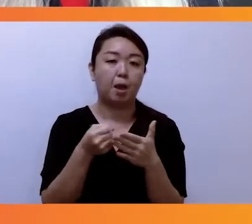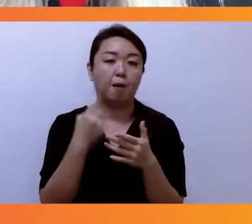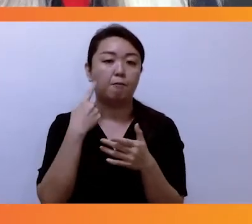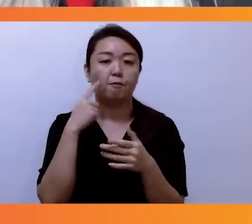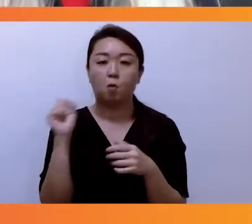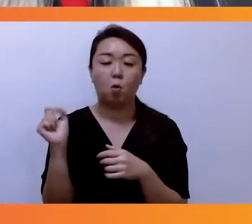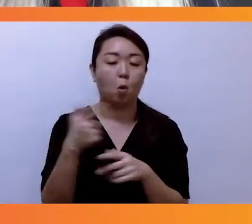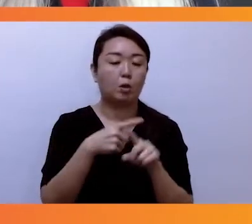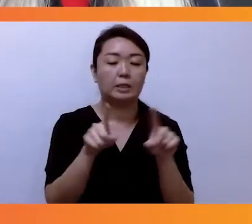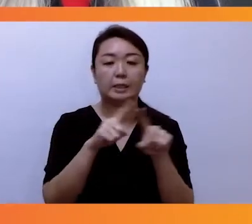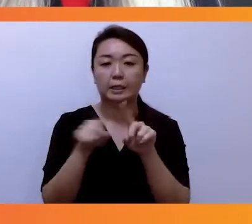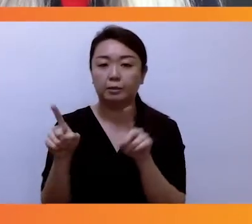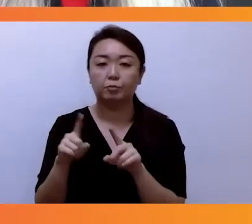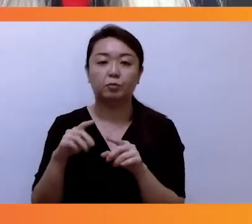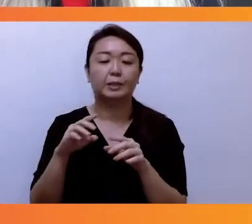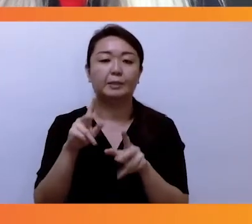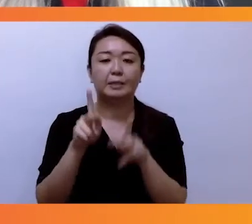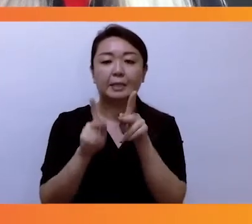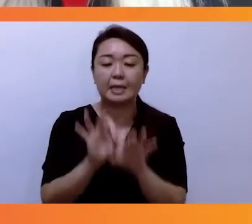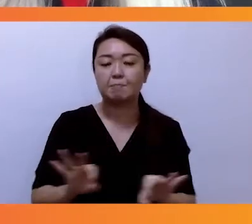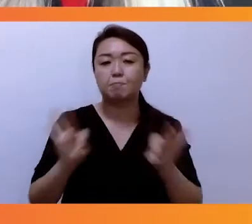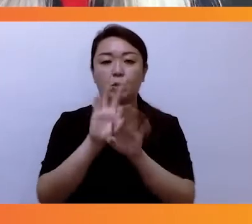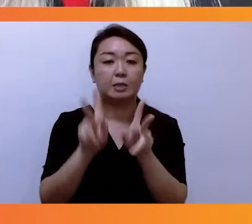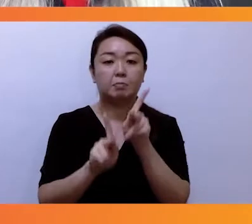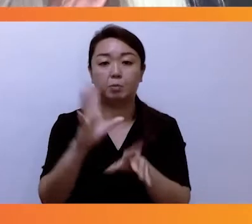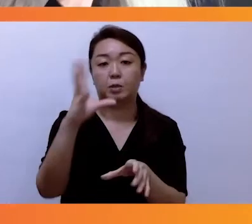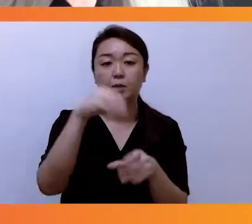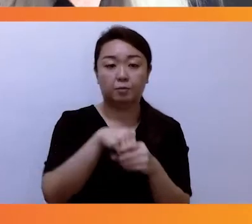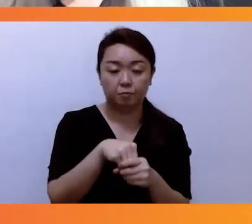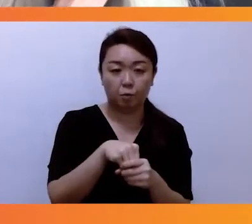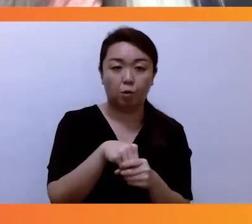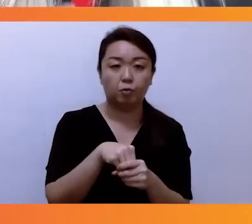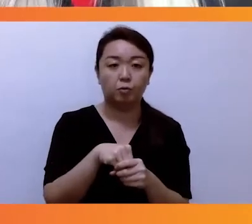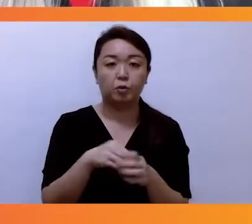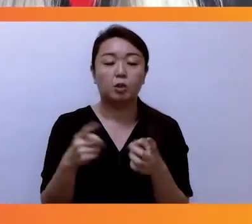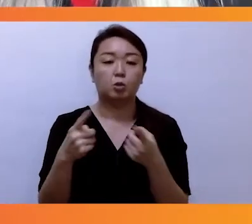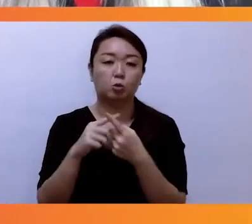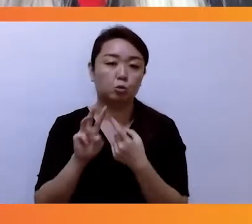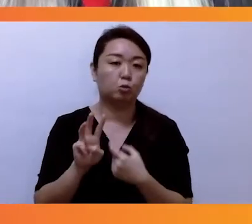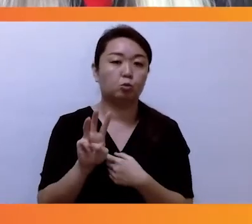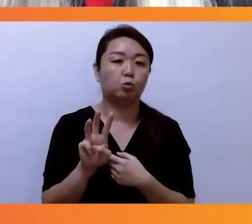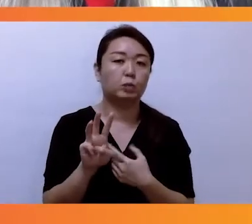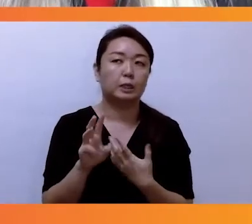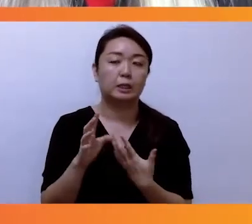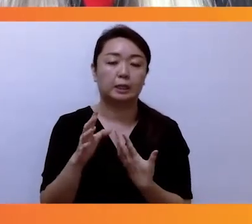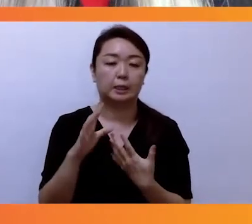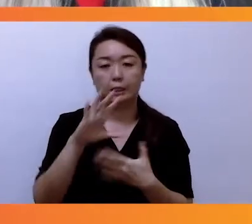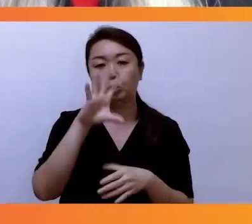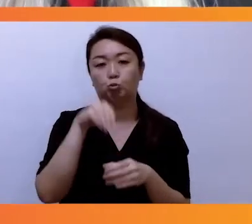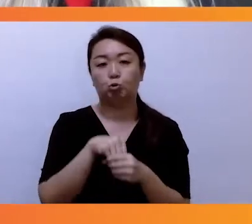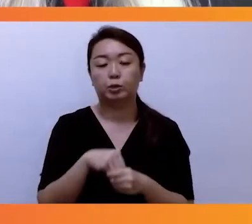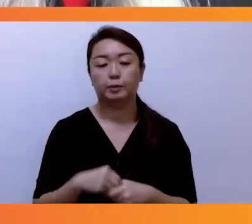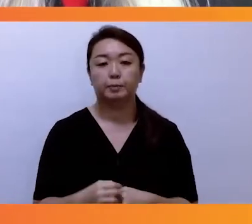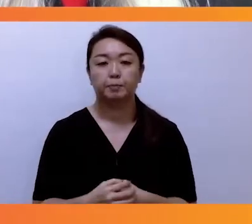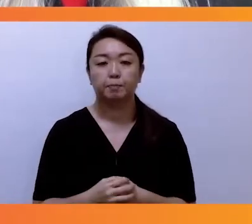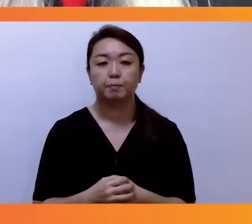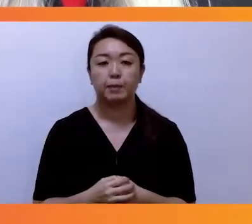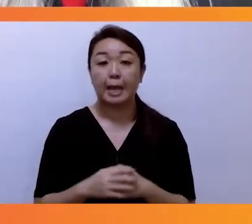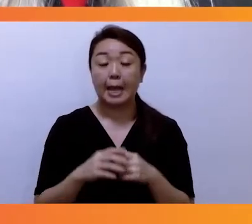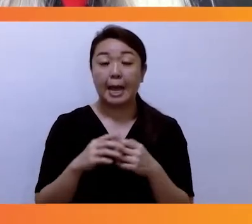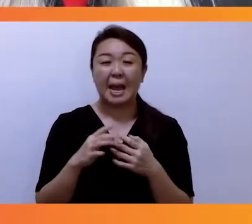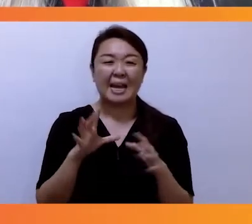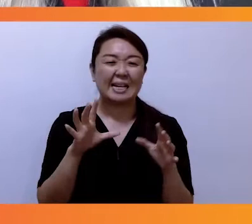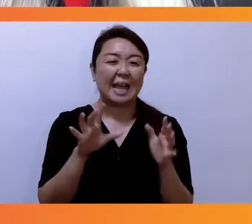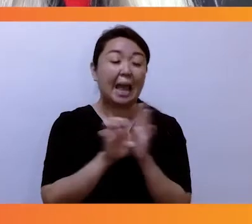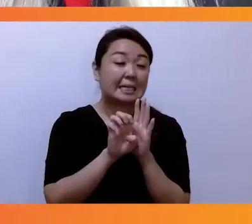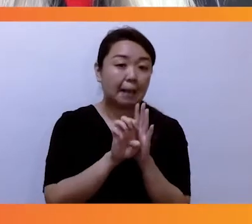impact across all the different stakeholders at whatever level they're working towards inclusion.